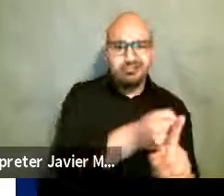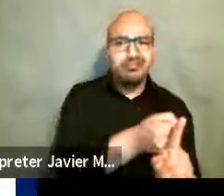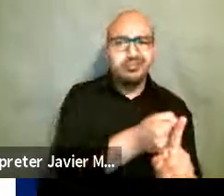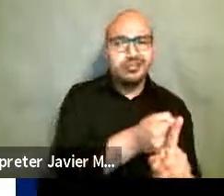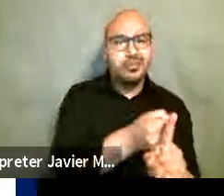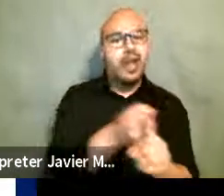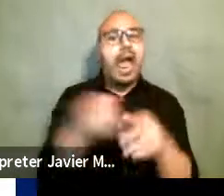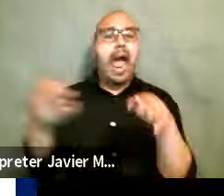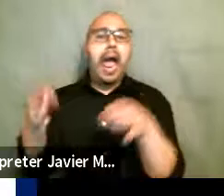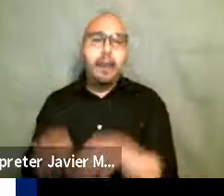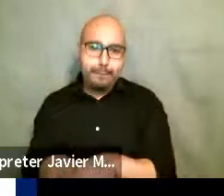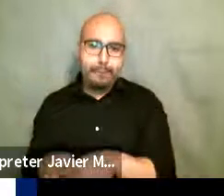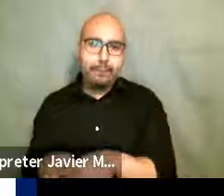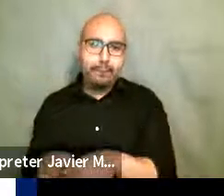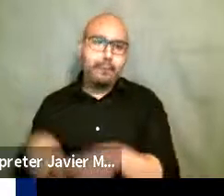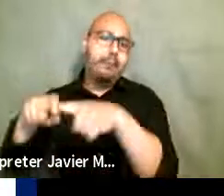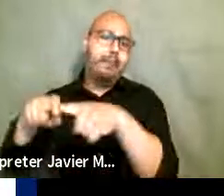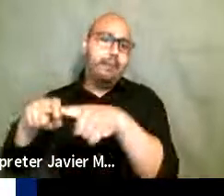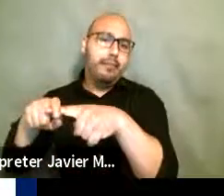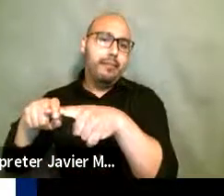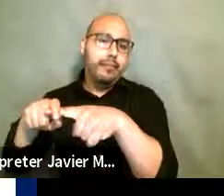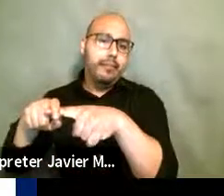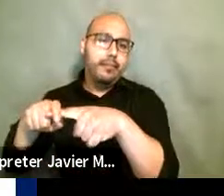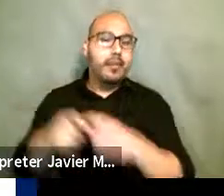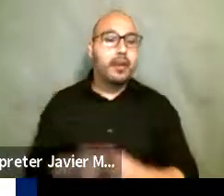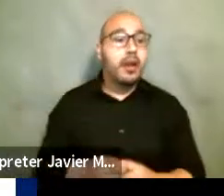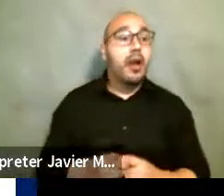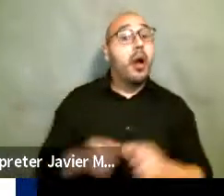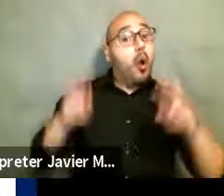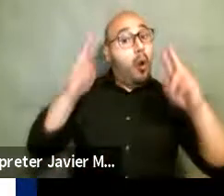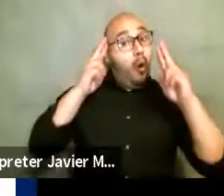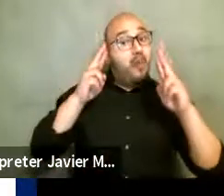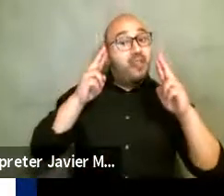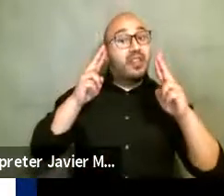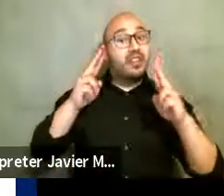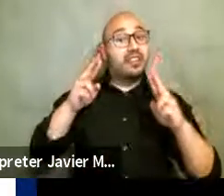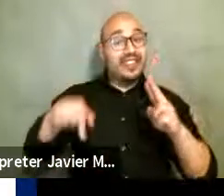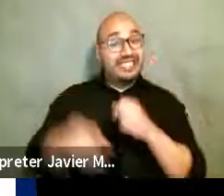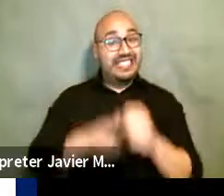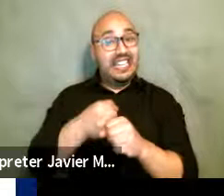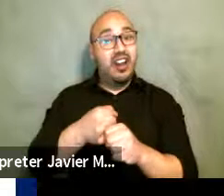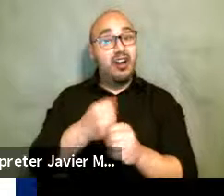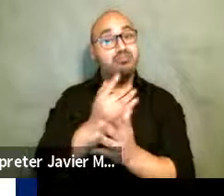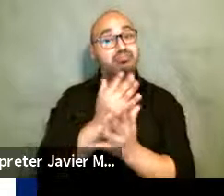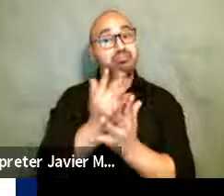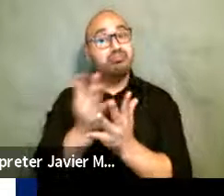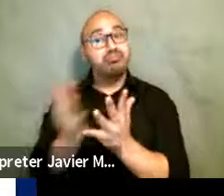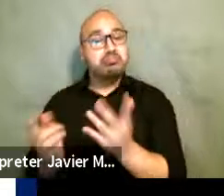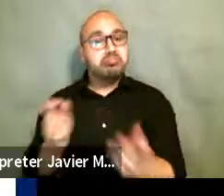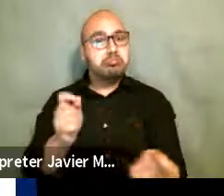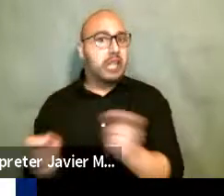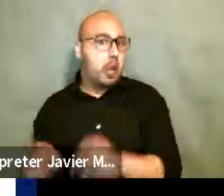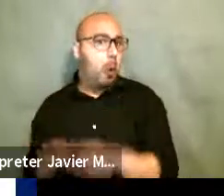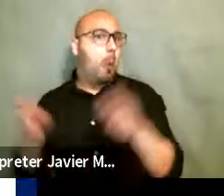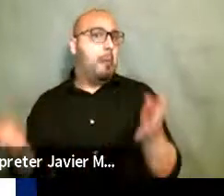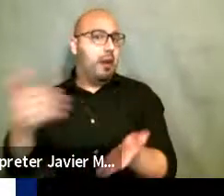started. But hopefully later this year, that will change. So I'm going to just